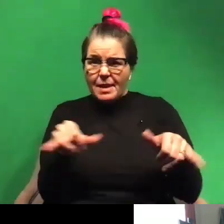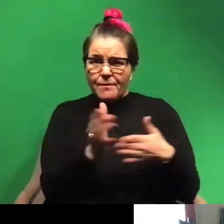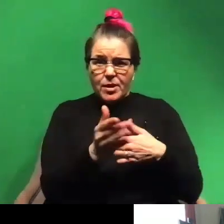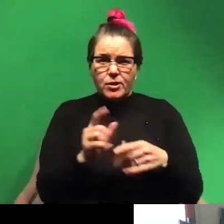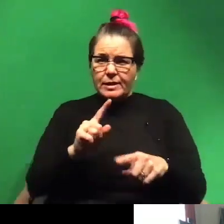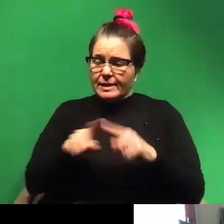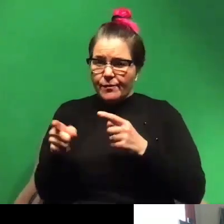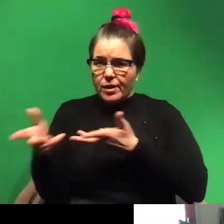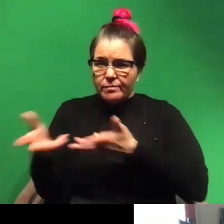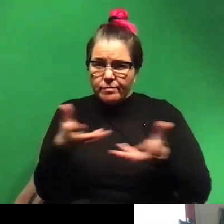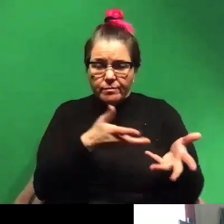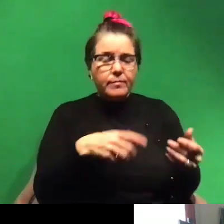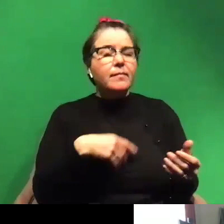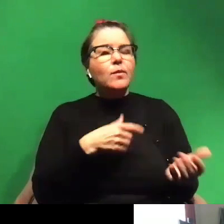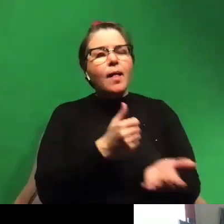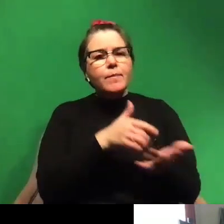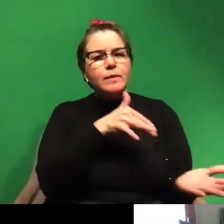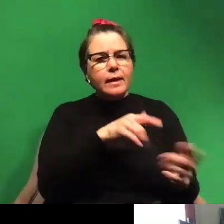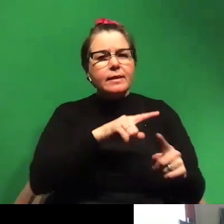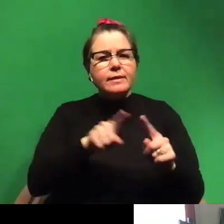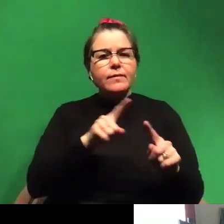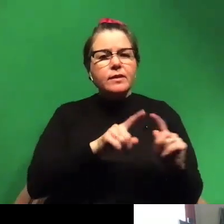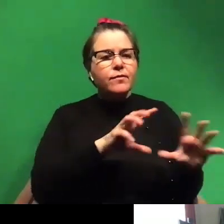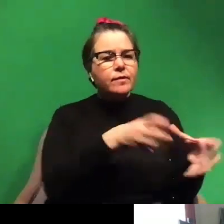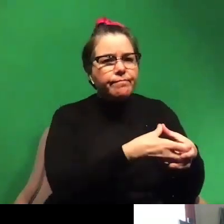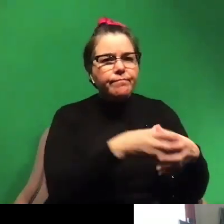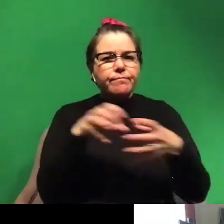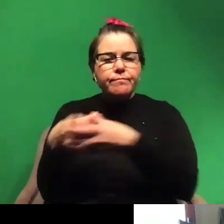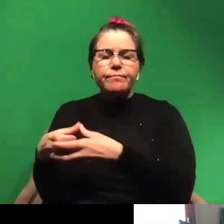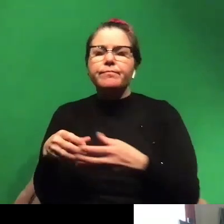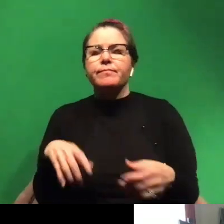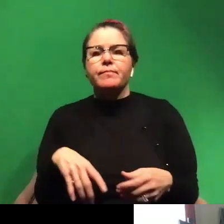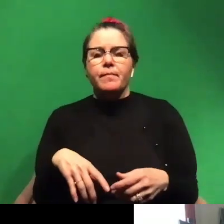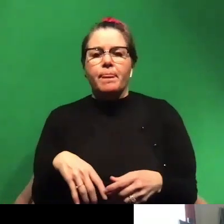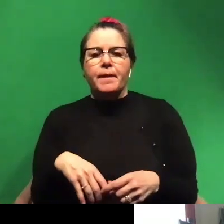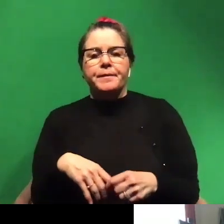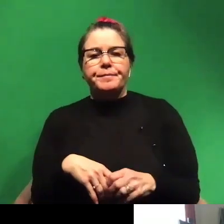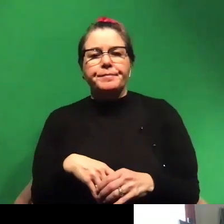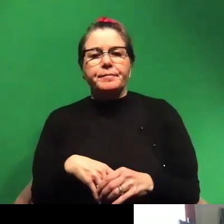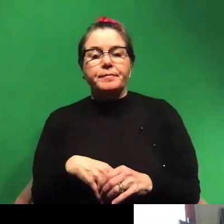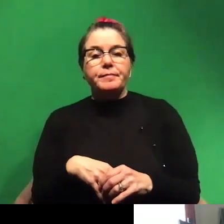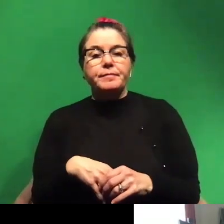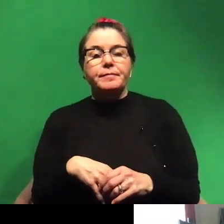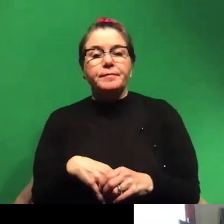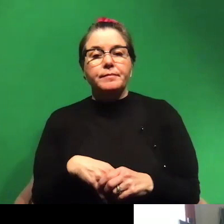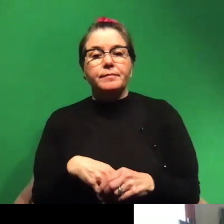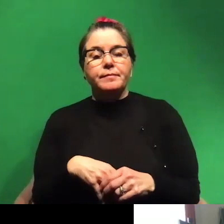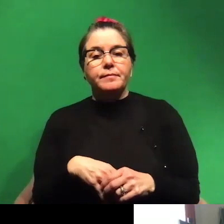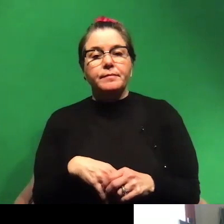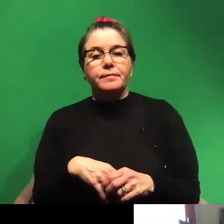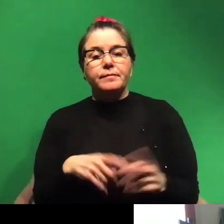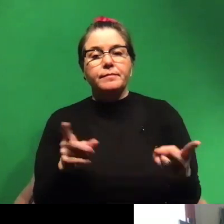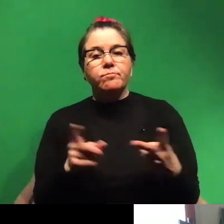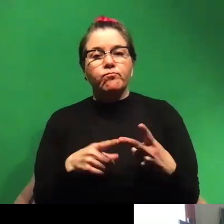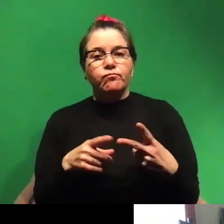it helps to study different families and different populations within that species. And then for the